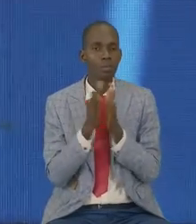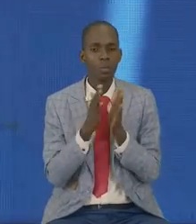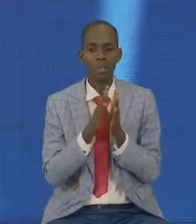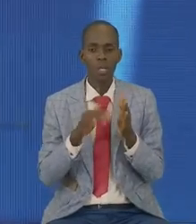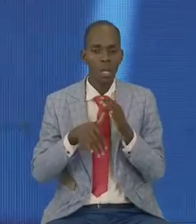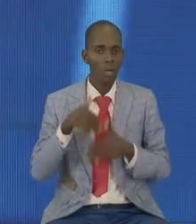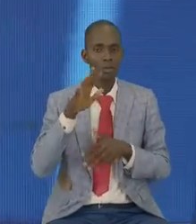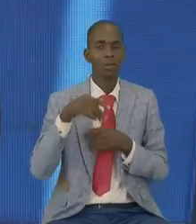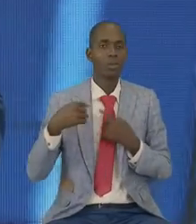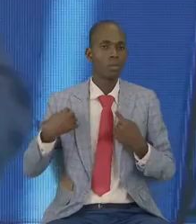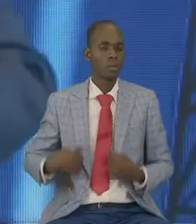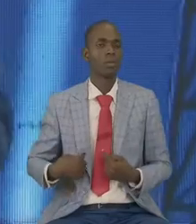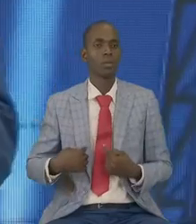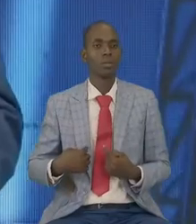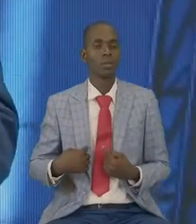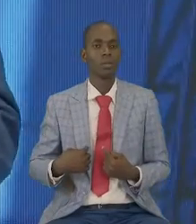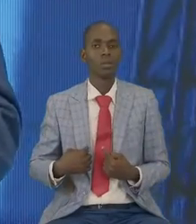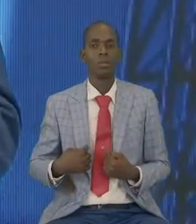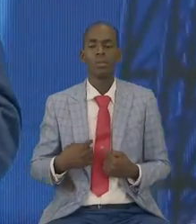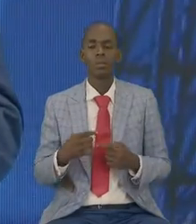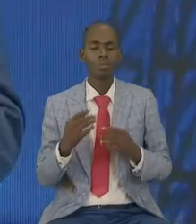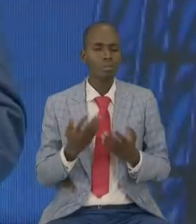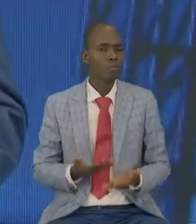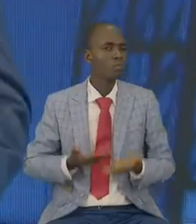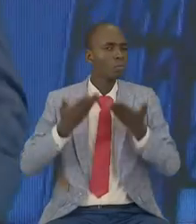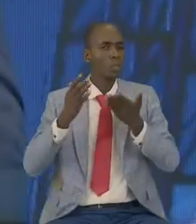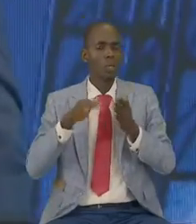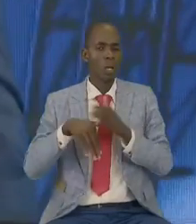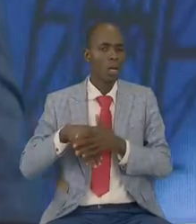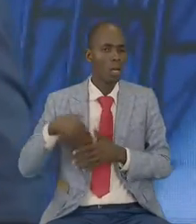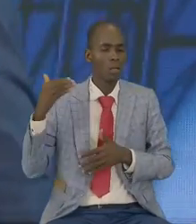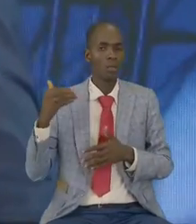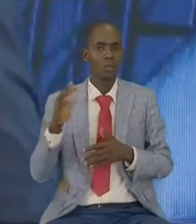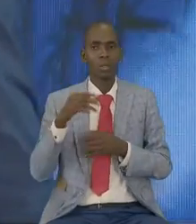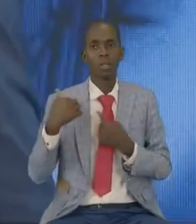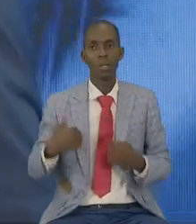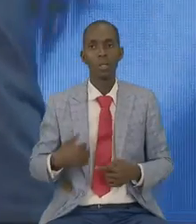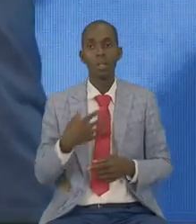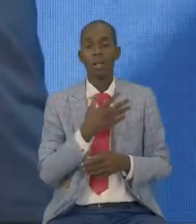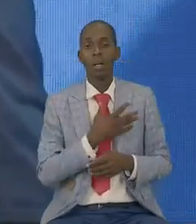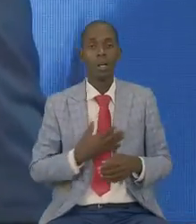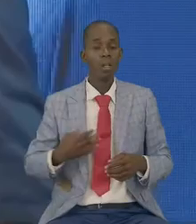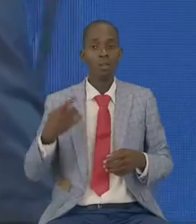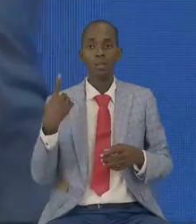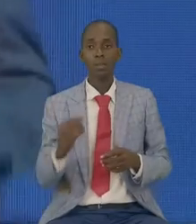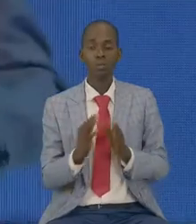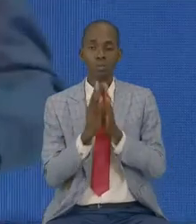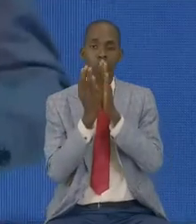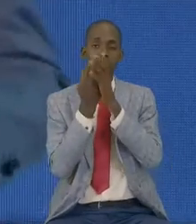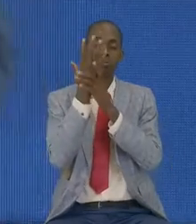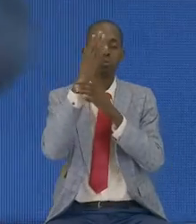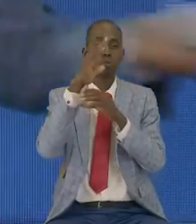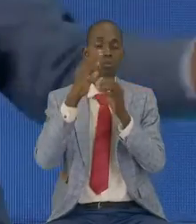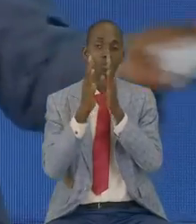out, crying all your heart out, and the fountain of tears in your